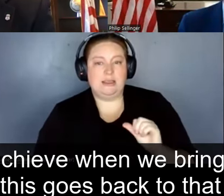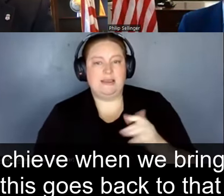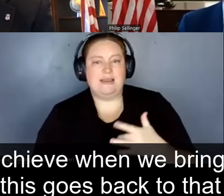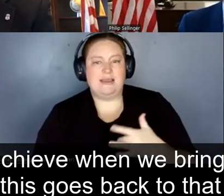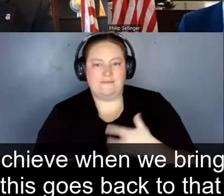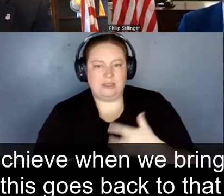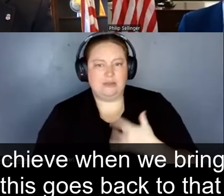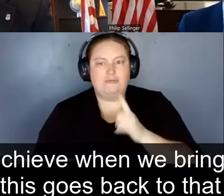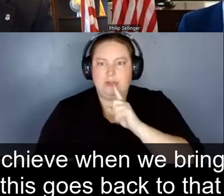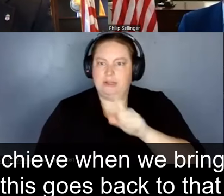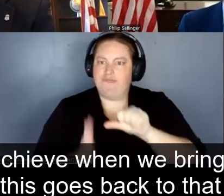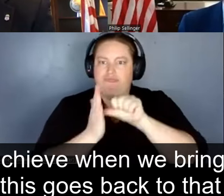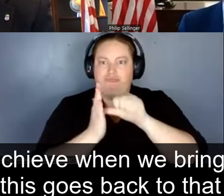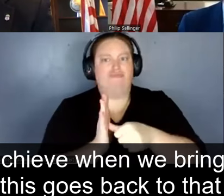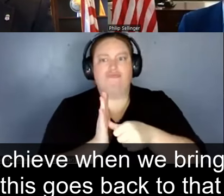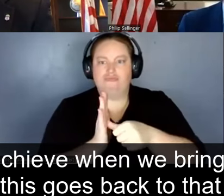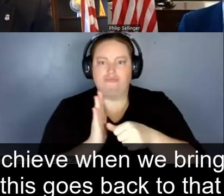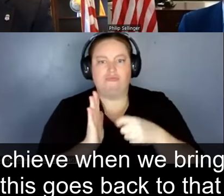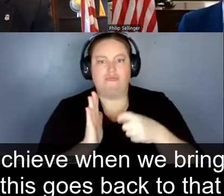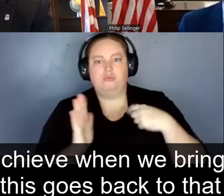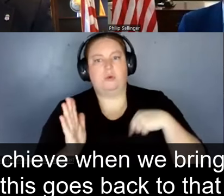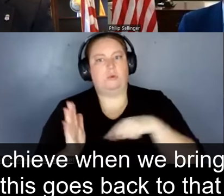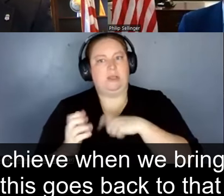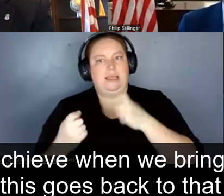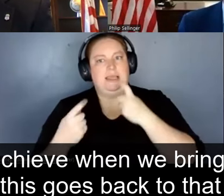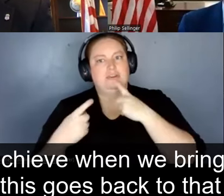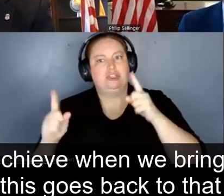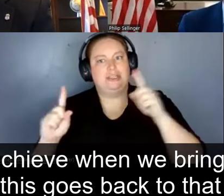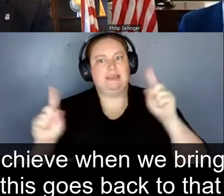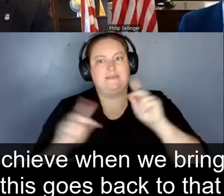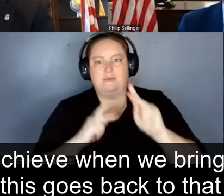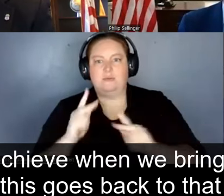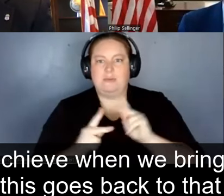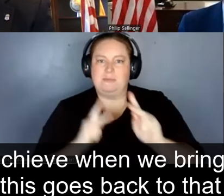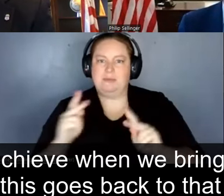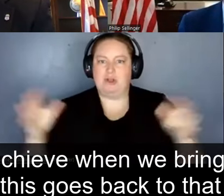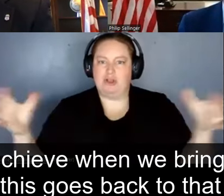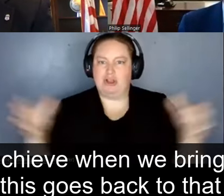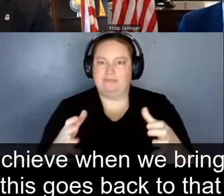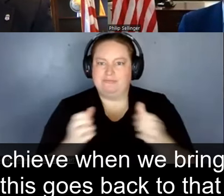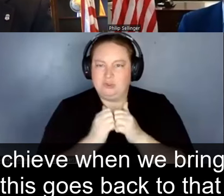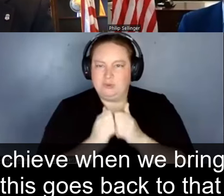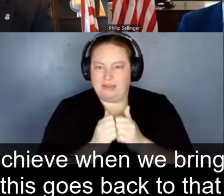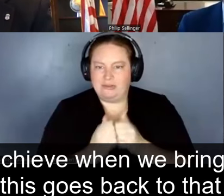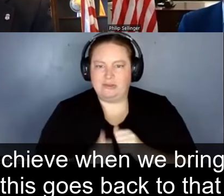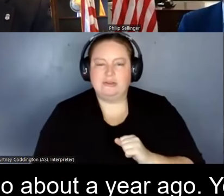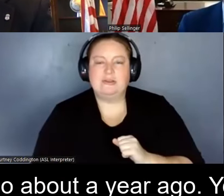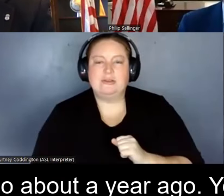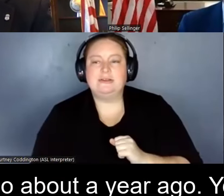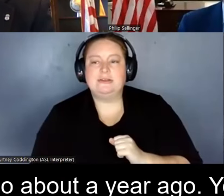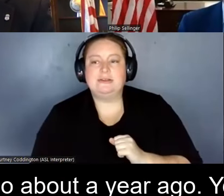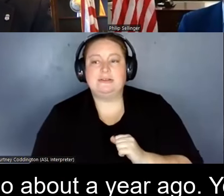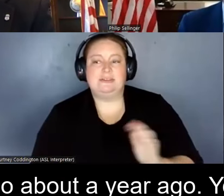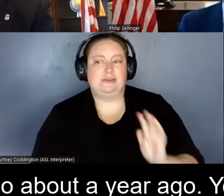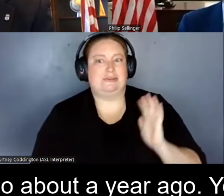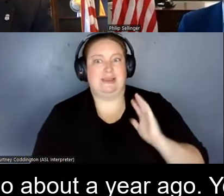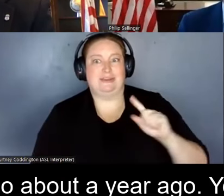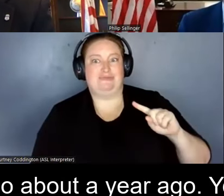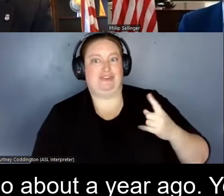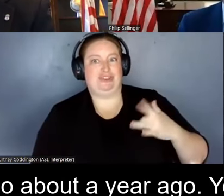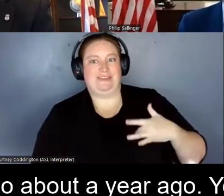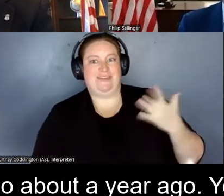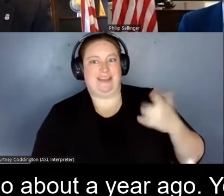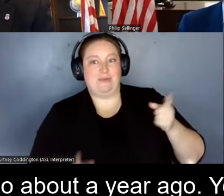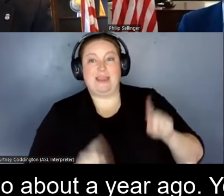indicates what we are able to achieve when we bring people together. And this goes back to that first event we held in